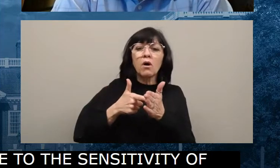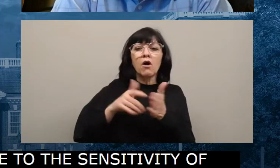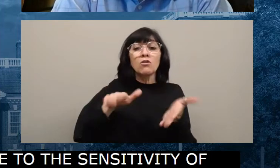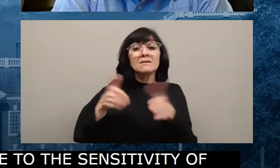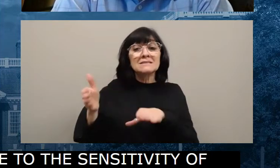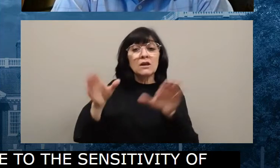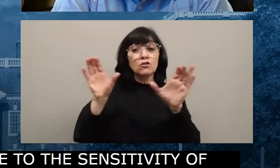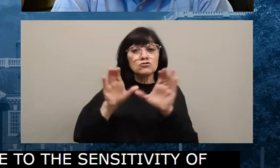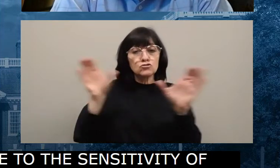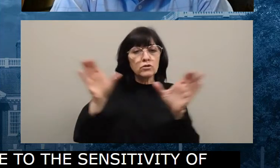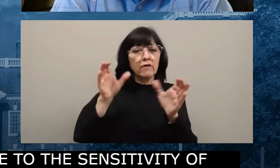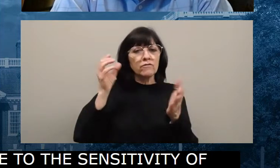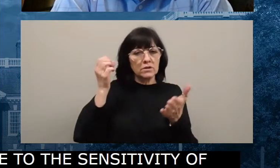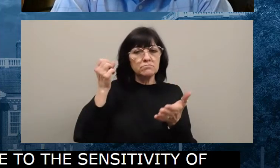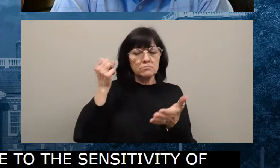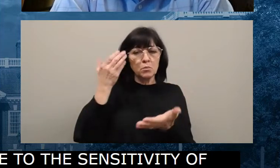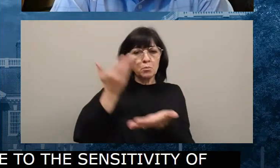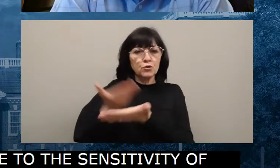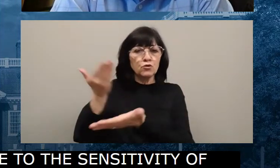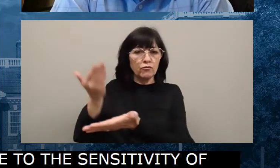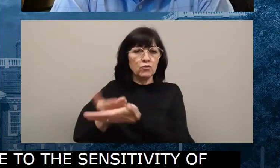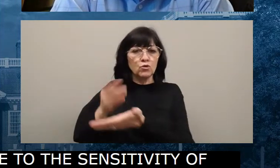here,